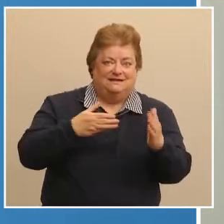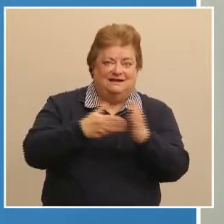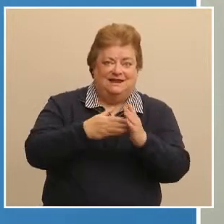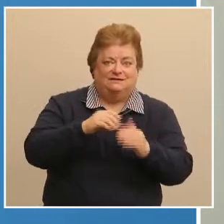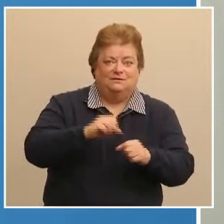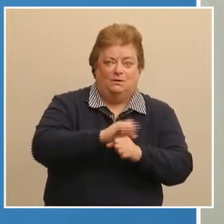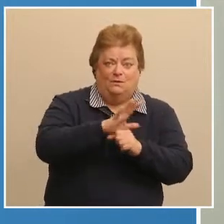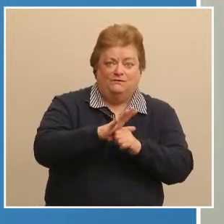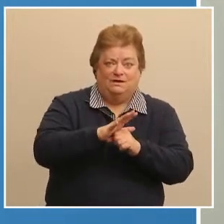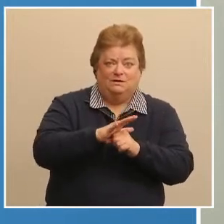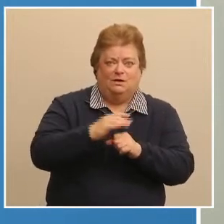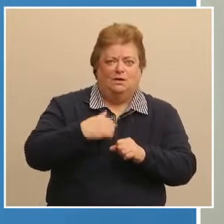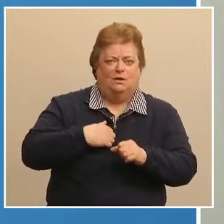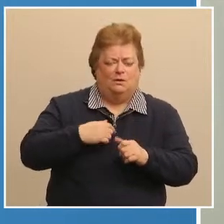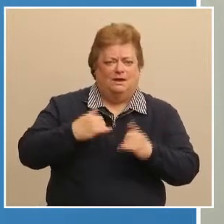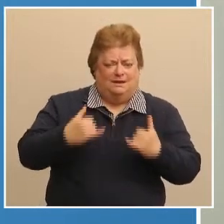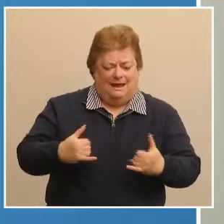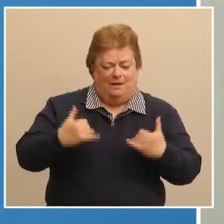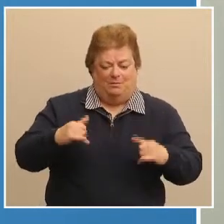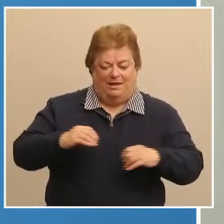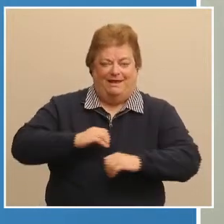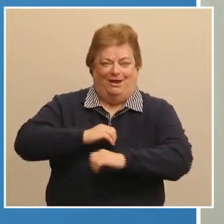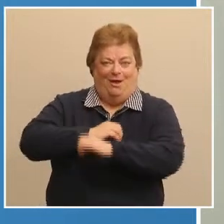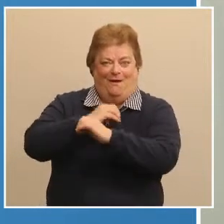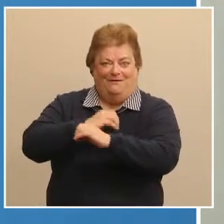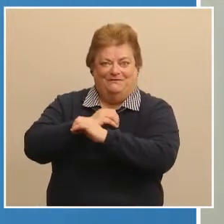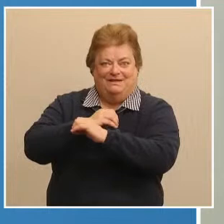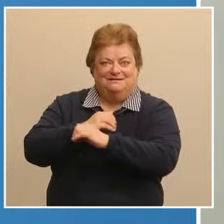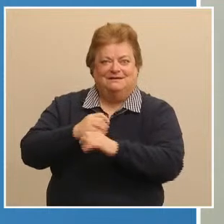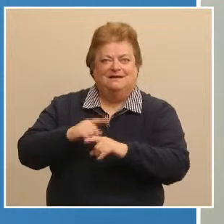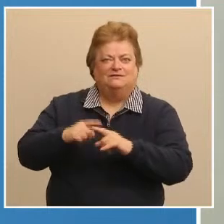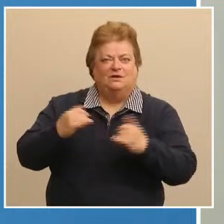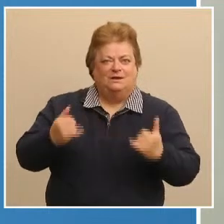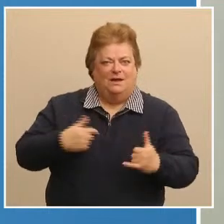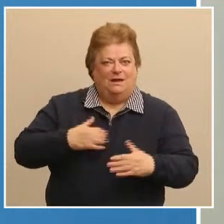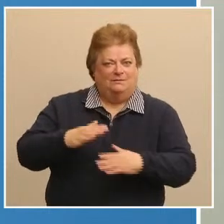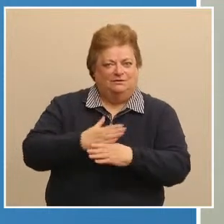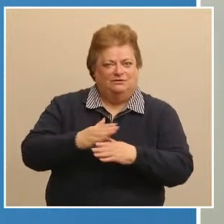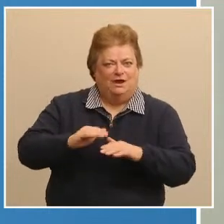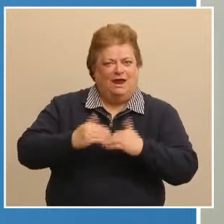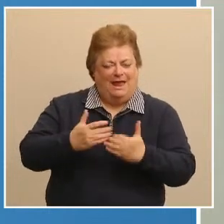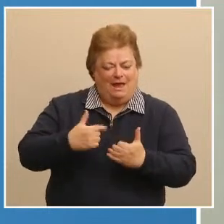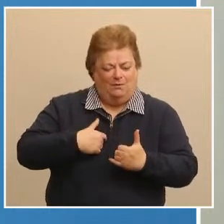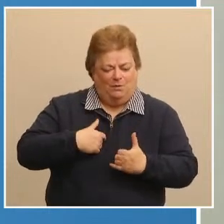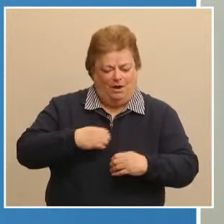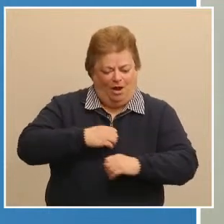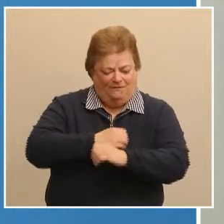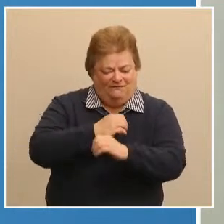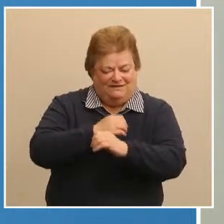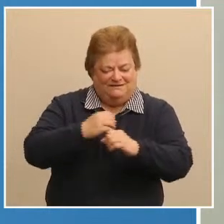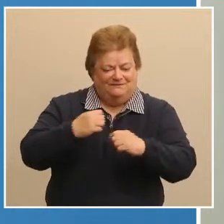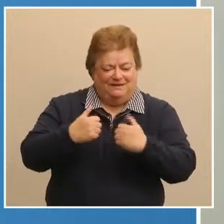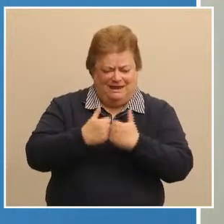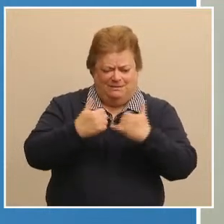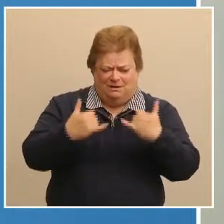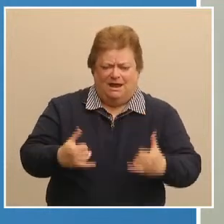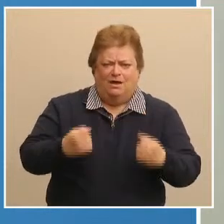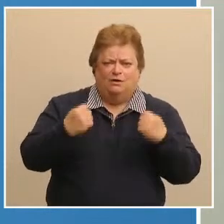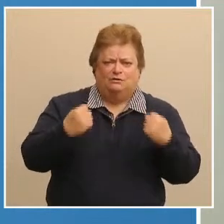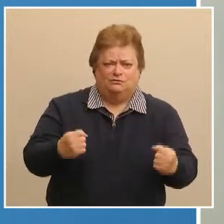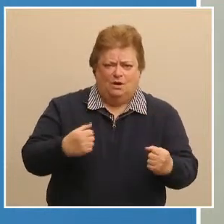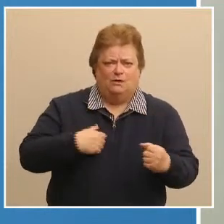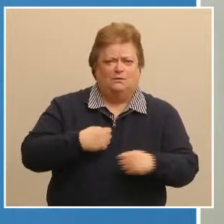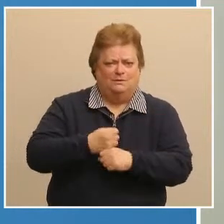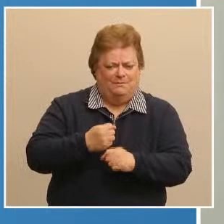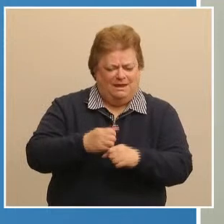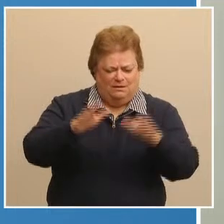play offense. And I'm here before you today to share that our health team's offensive game is strong. And as a community, we are making excellent